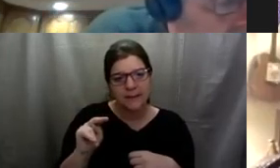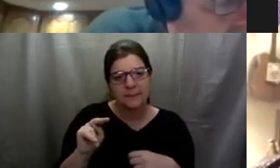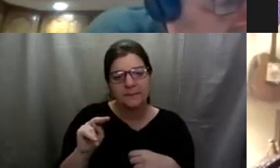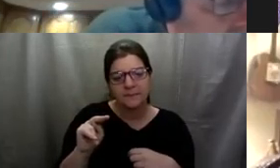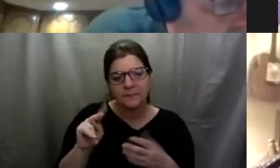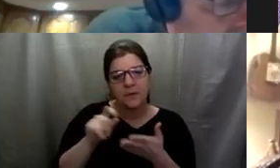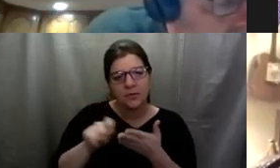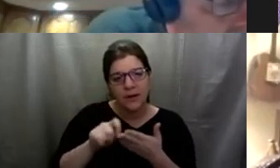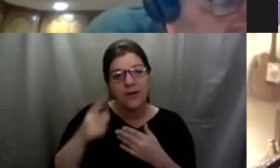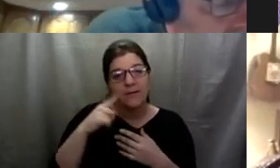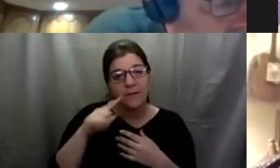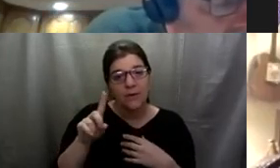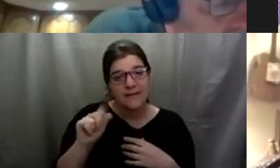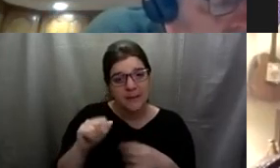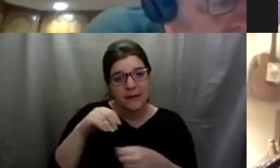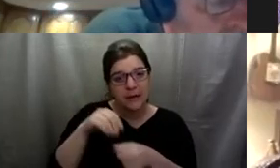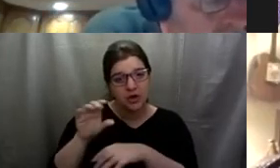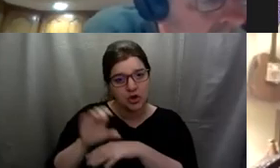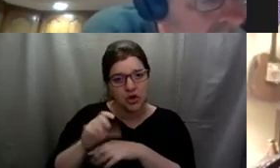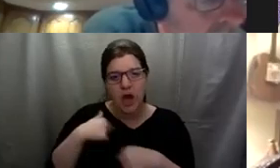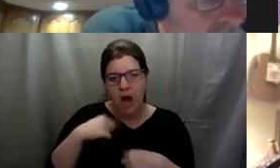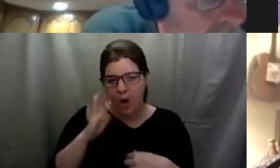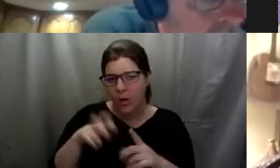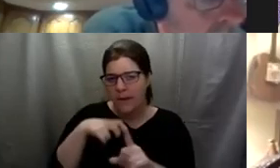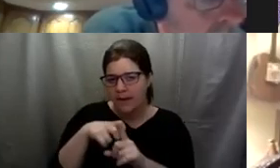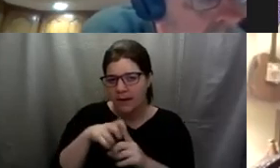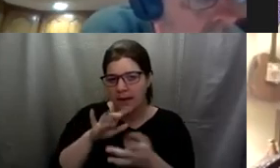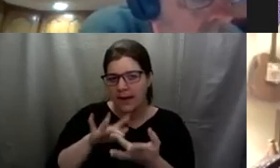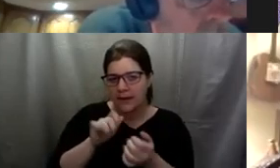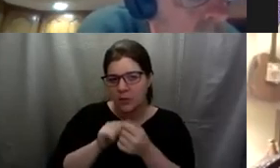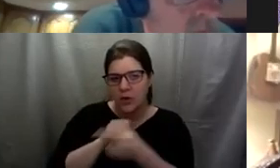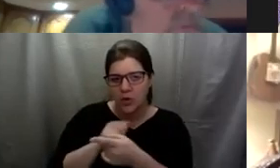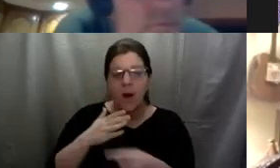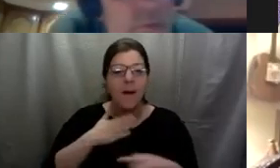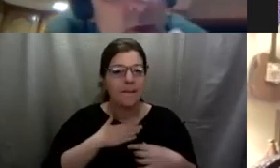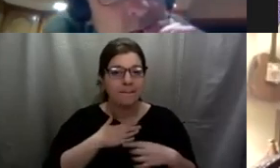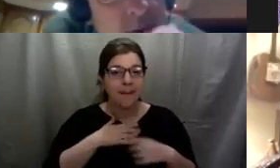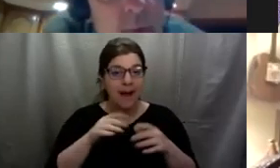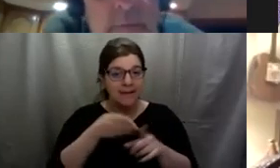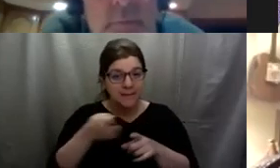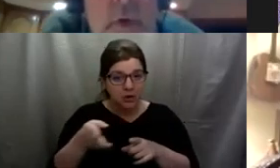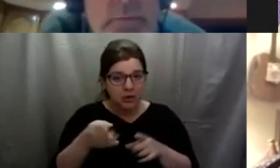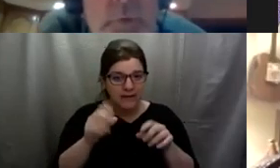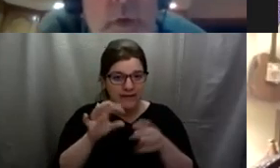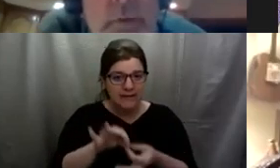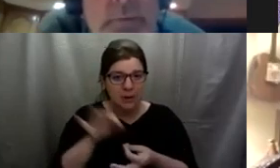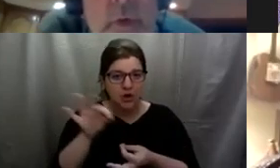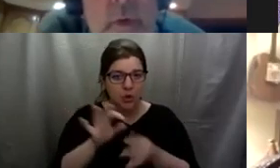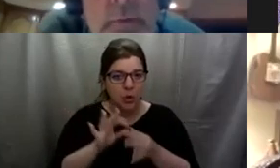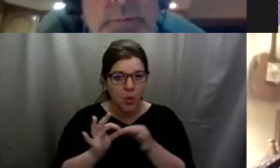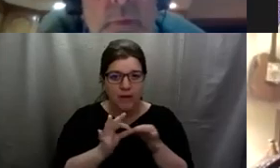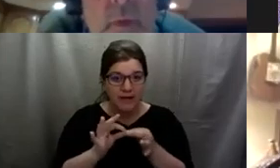and disability in the church, and my area is going to be spiritual formation. Is it possible that